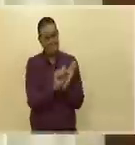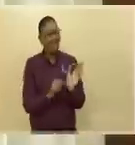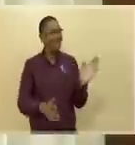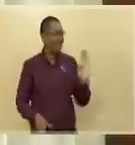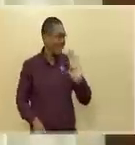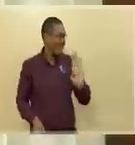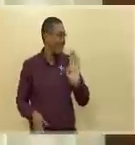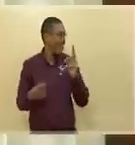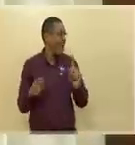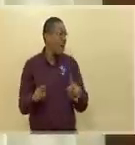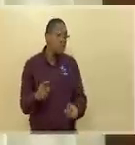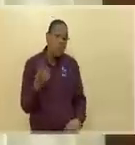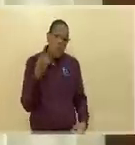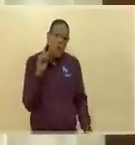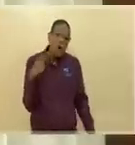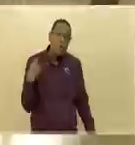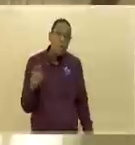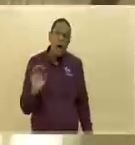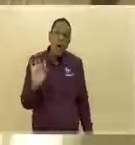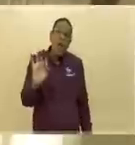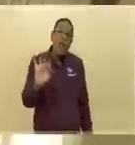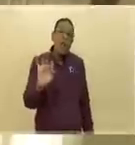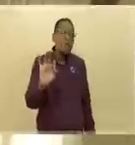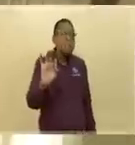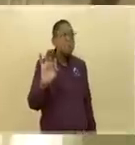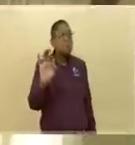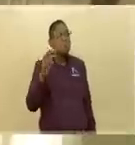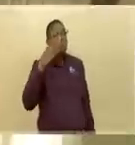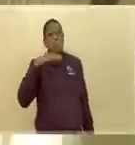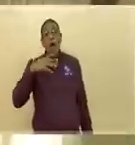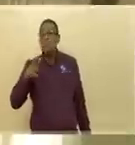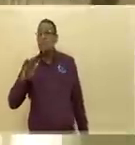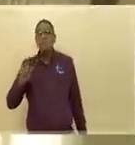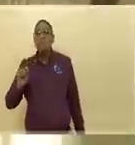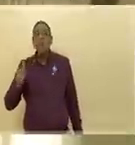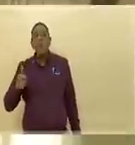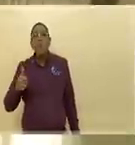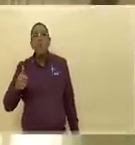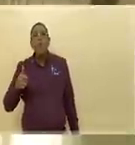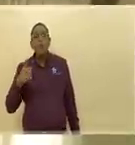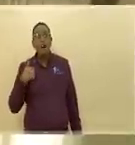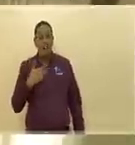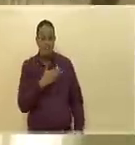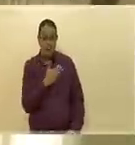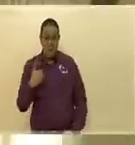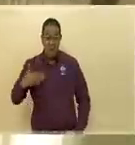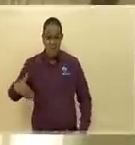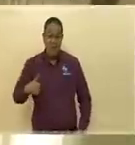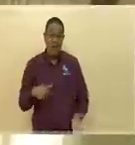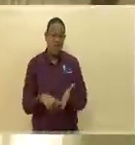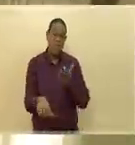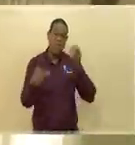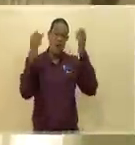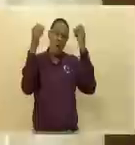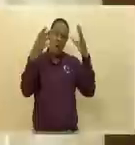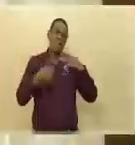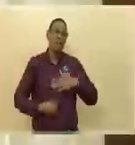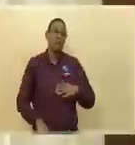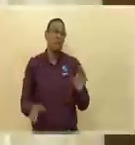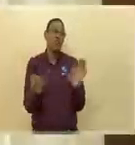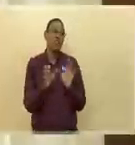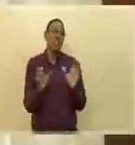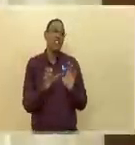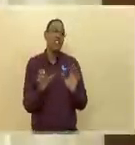And it has worked fairly well so far. As a member of parliament, I can attest, I pay for many birth certificates. It's